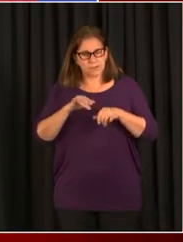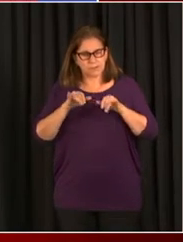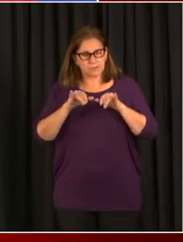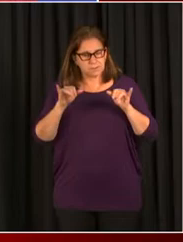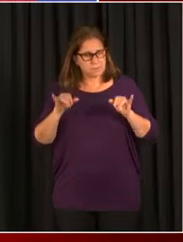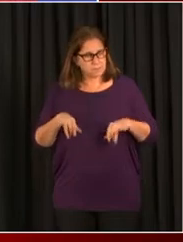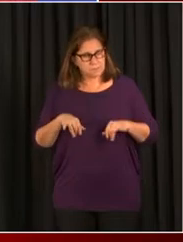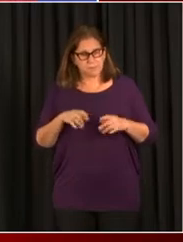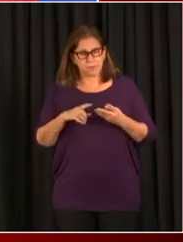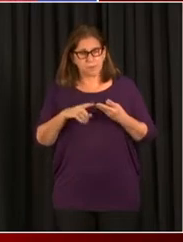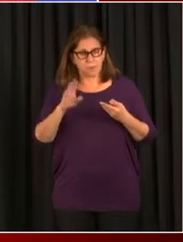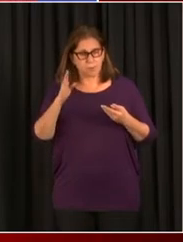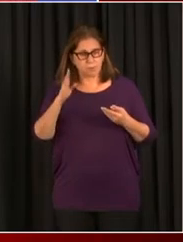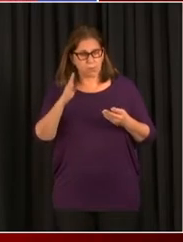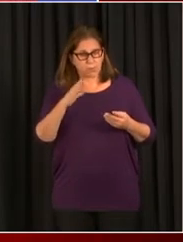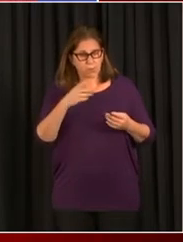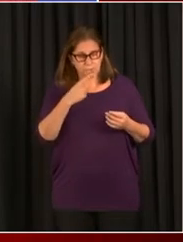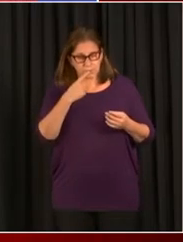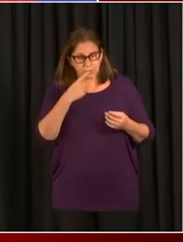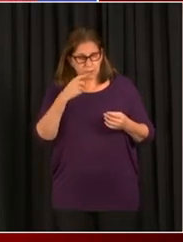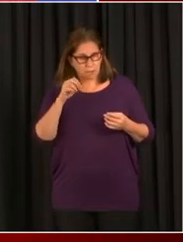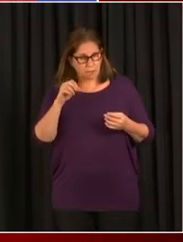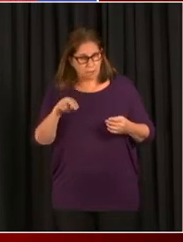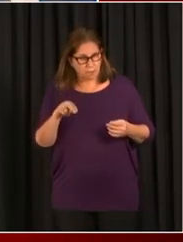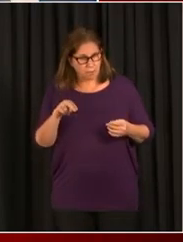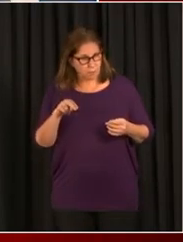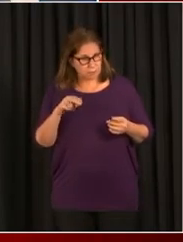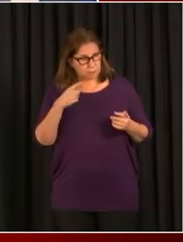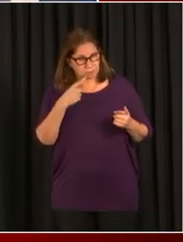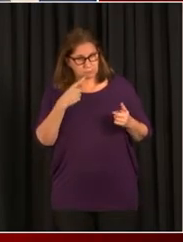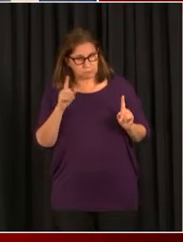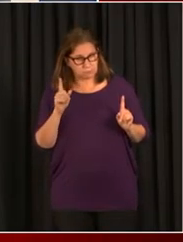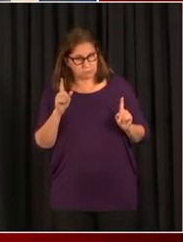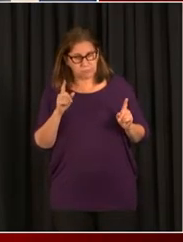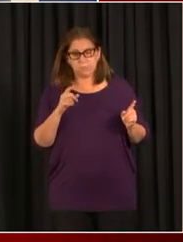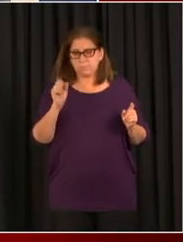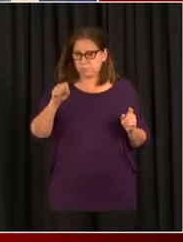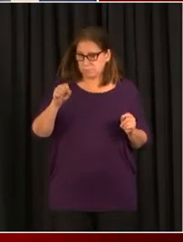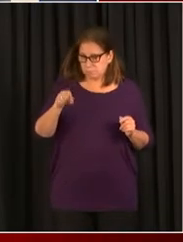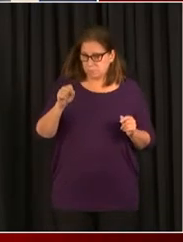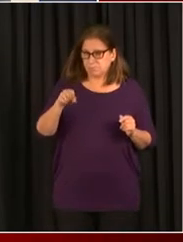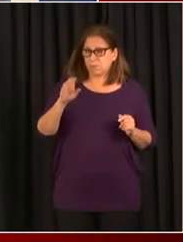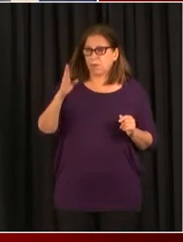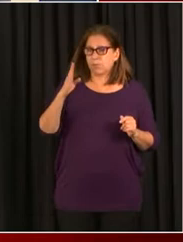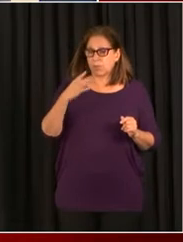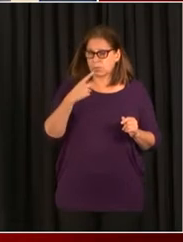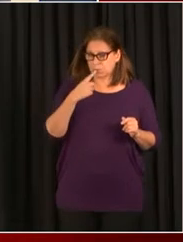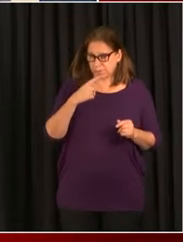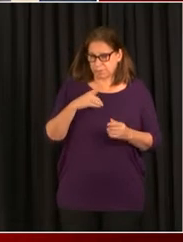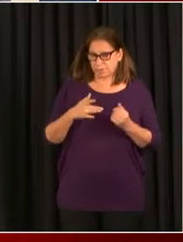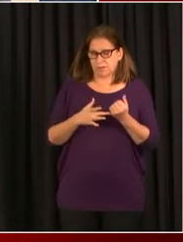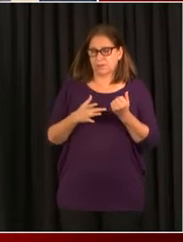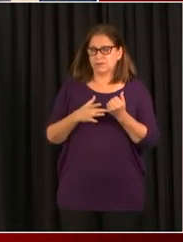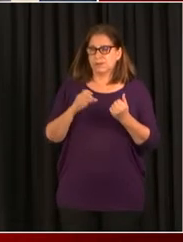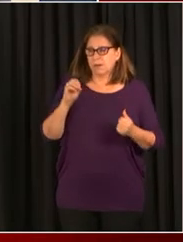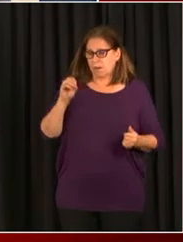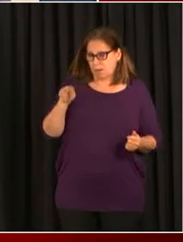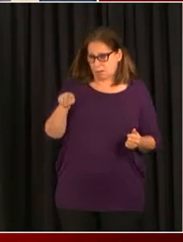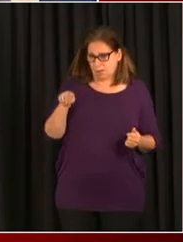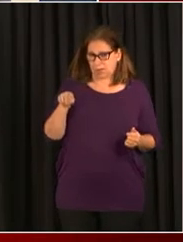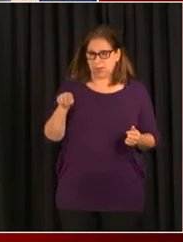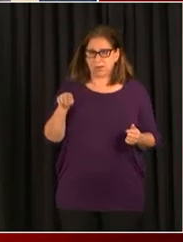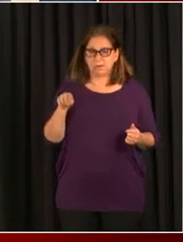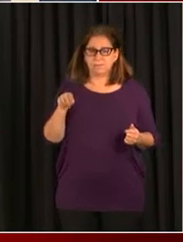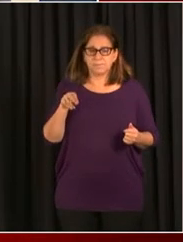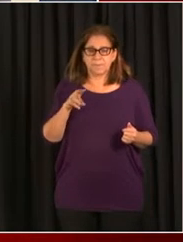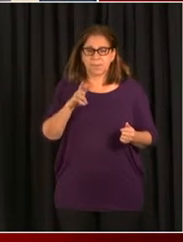Yes, you need to have your Bluetooth turned on for it to work. It works through Bluetooth technology. We have a FAQ on our